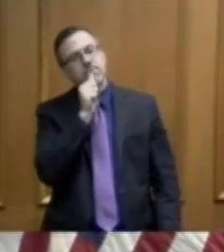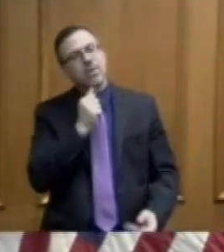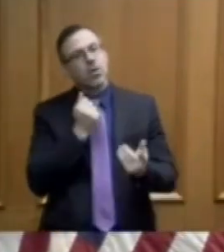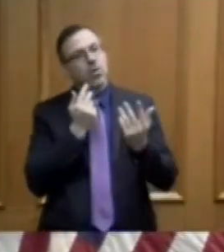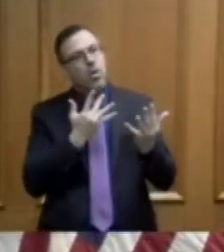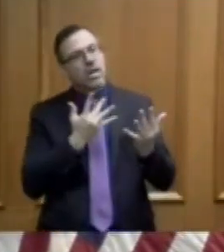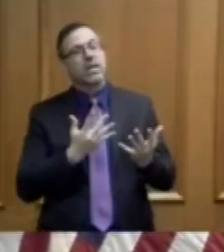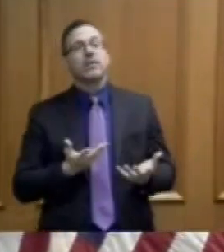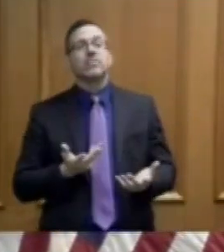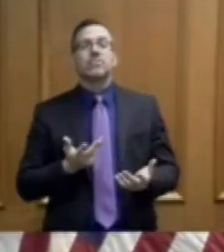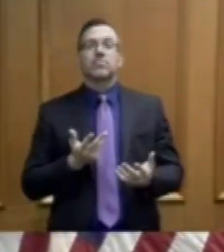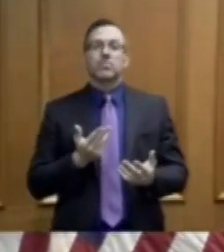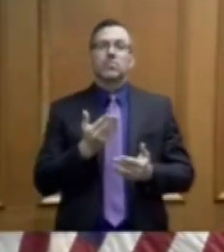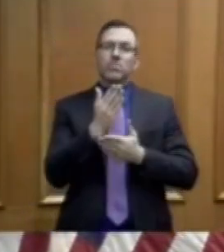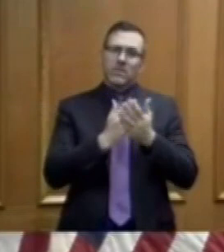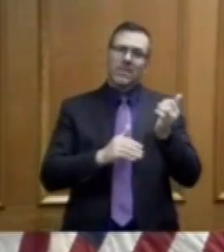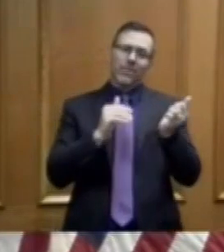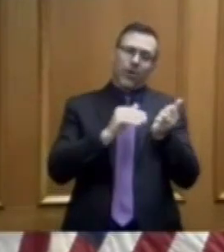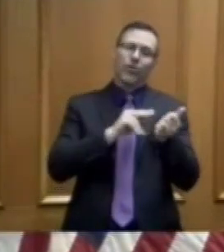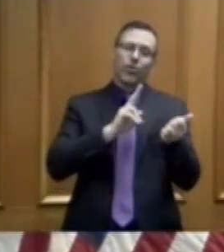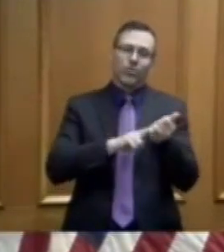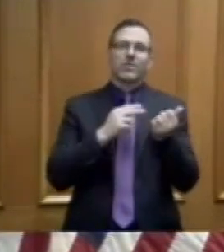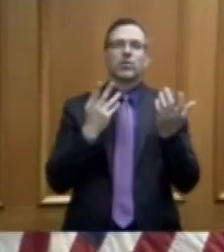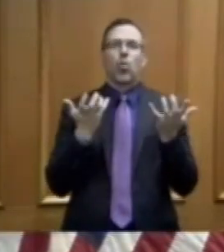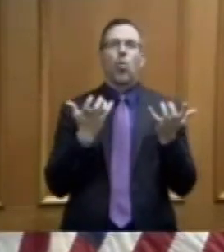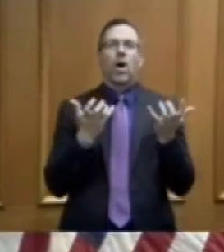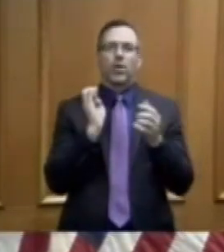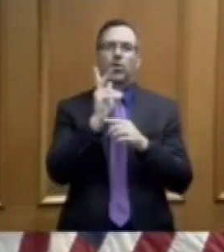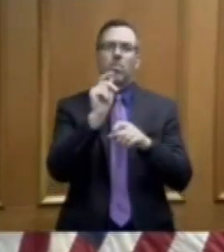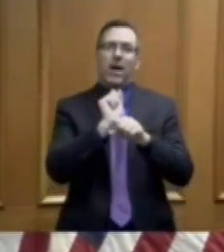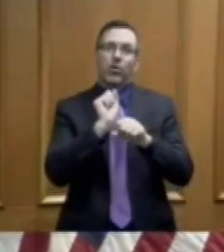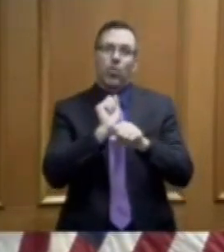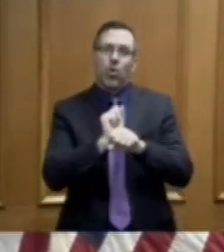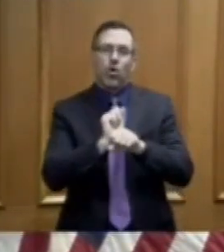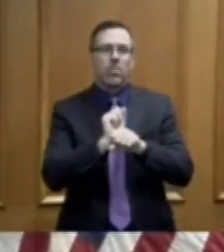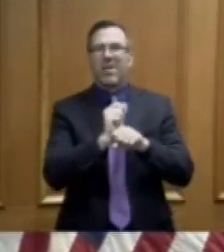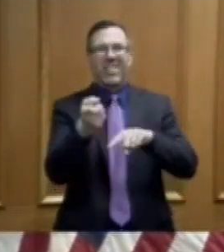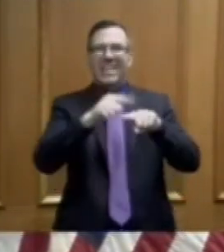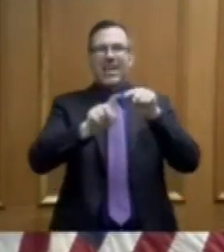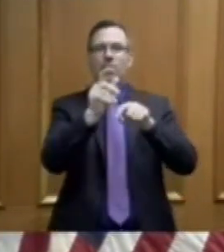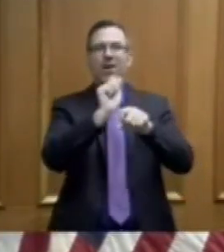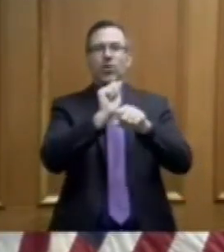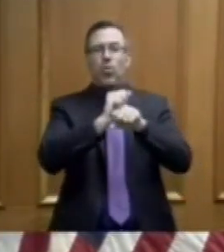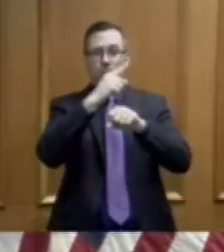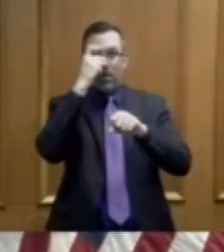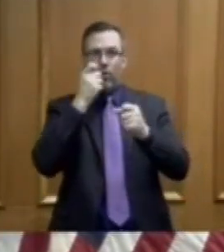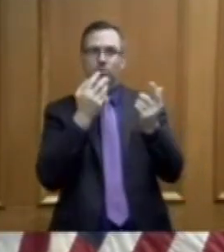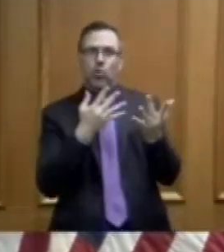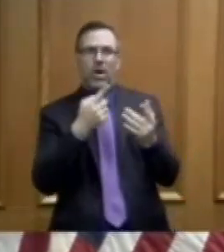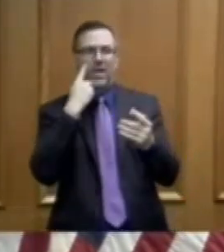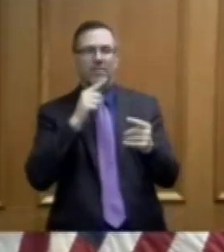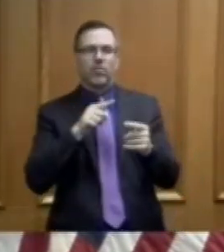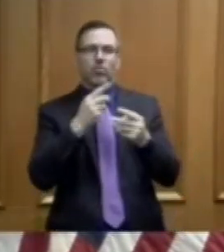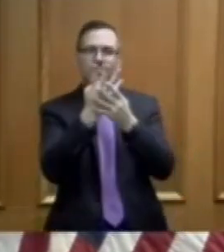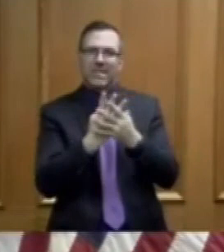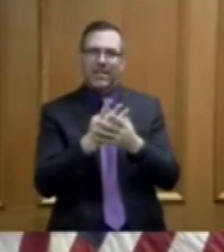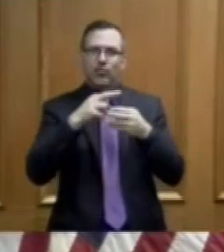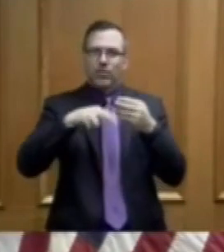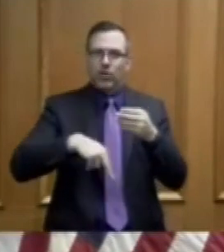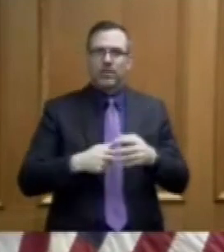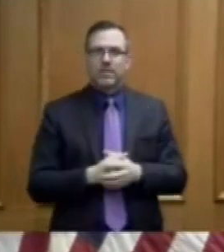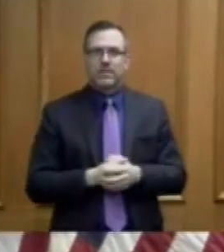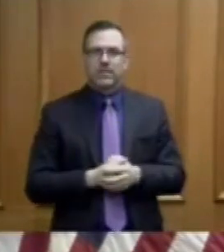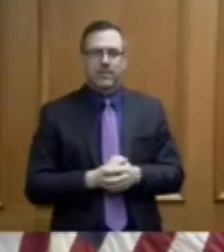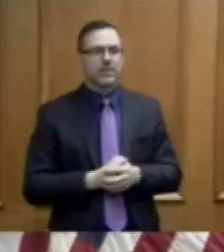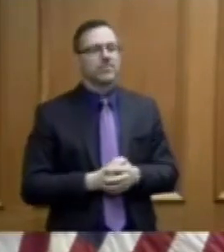go back to work, but they can't because they're waiting on their test results? Yeah, I'll let you address that. But first,